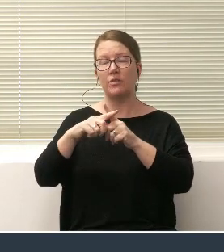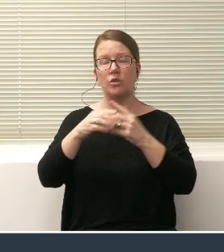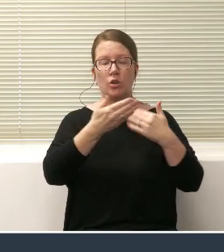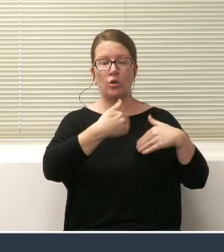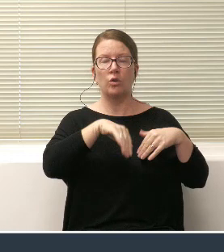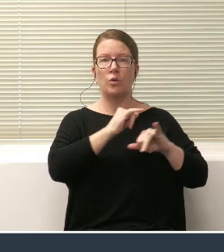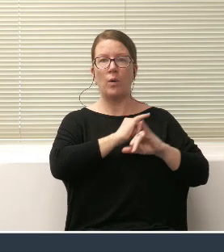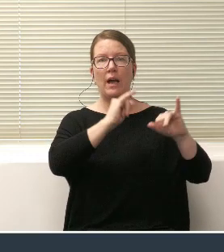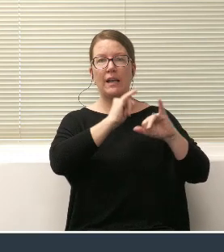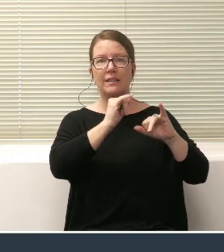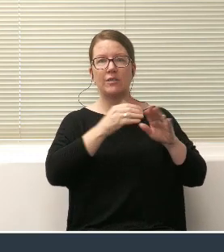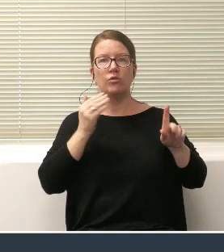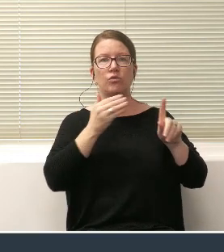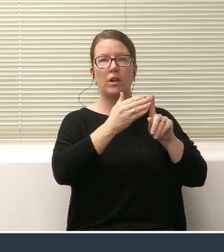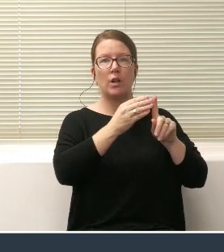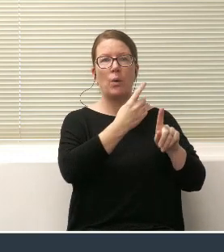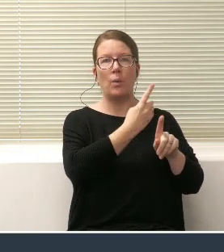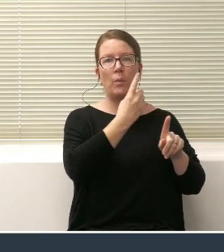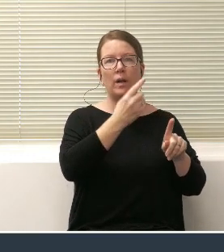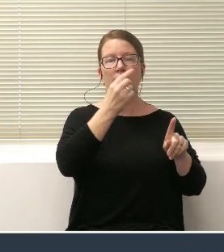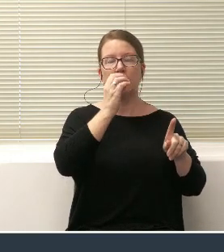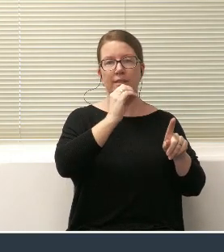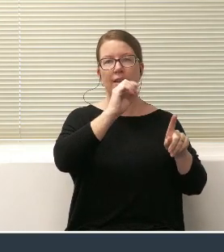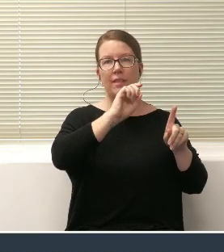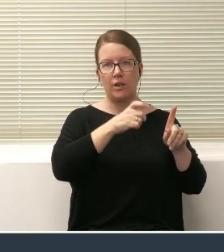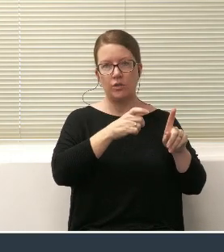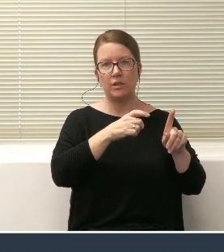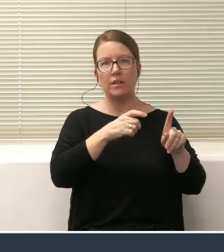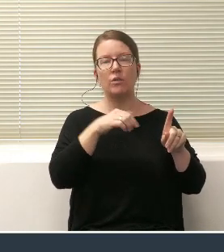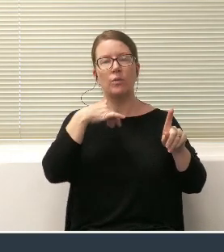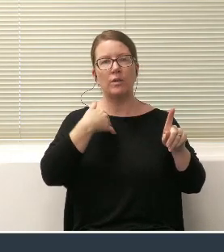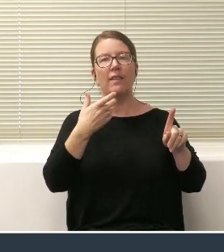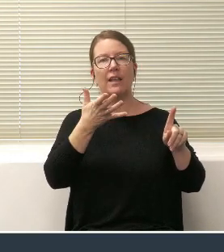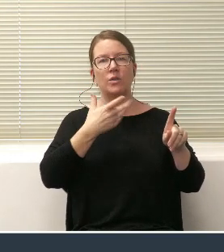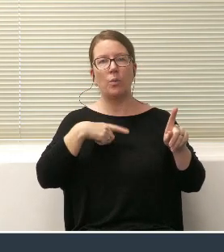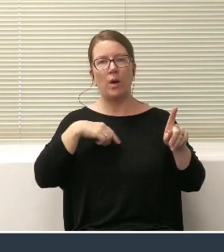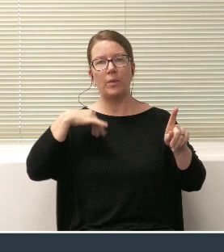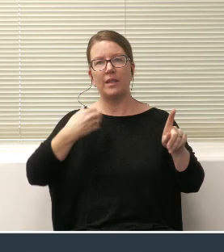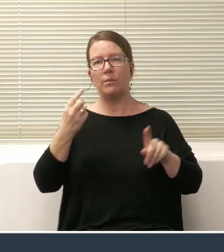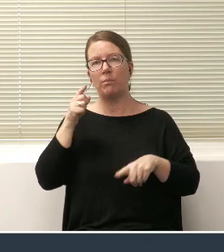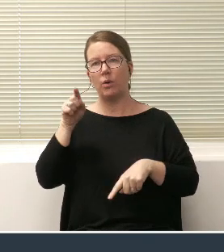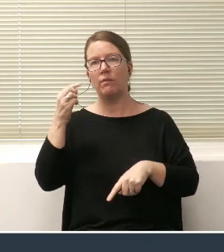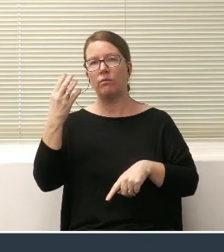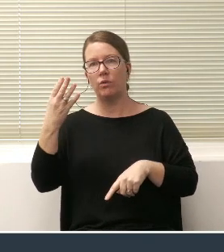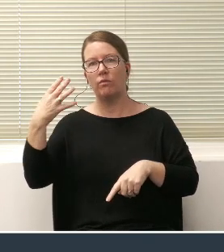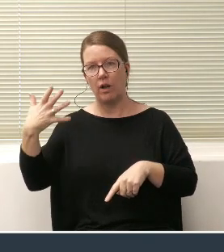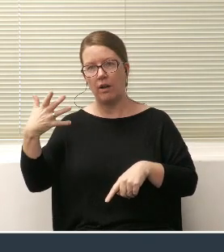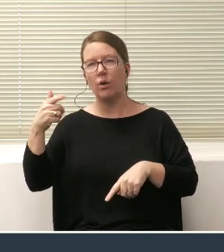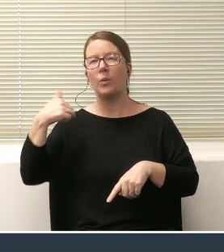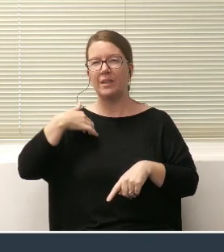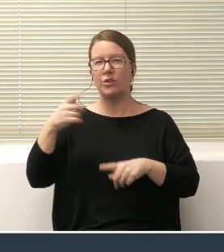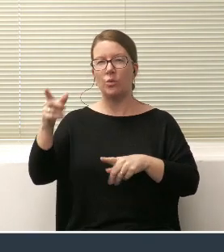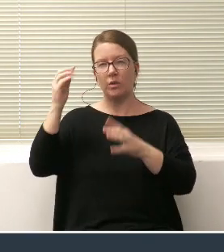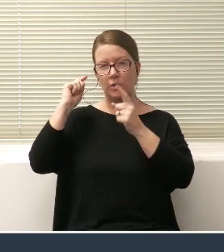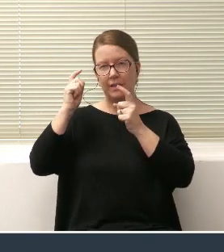funding of 110K as well. So as I say, so those aspects which would take you to the 0.45, we would encourage you to consider.